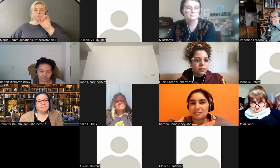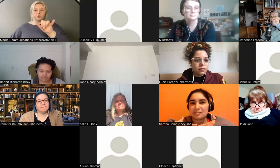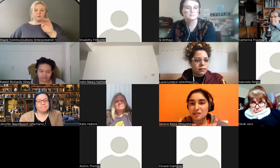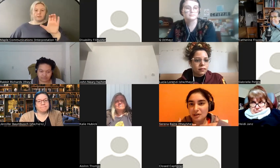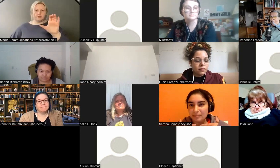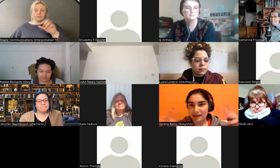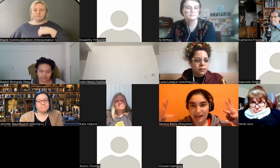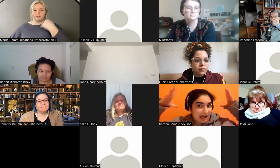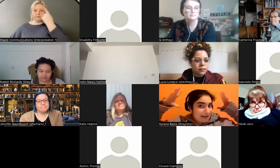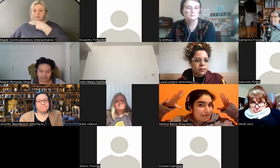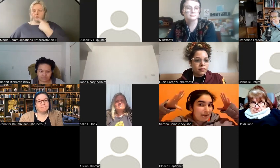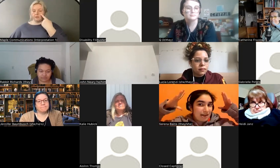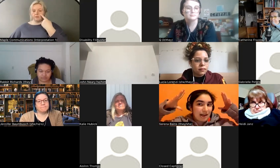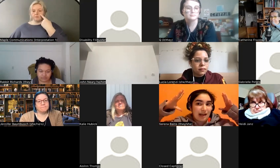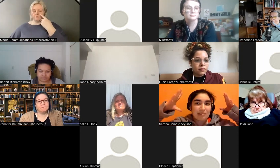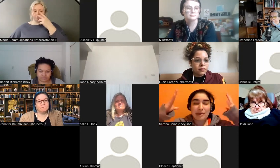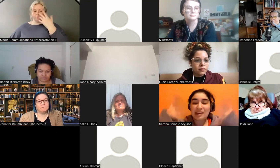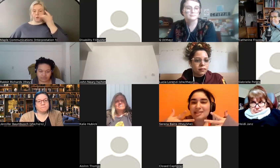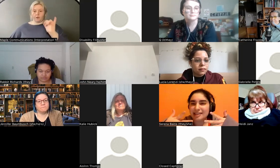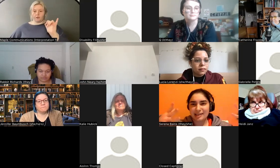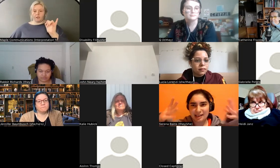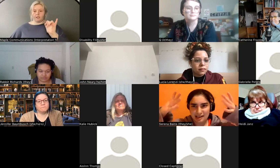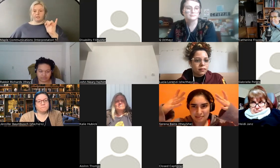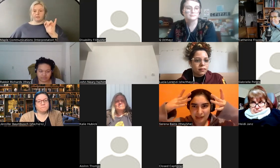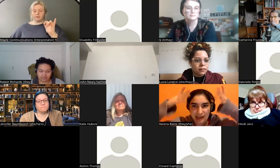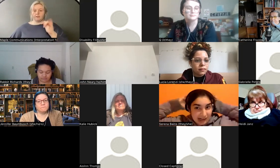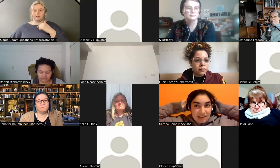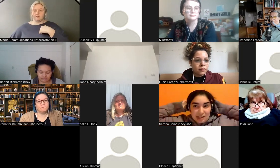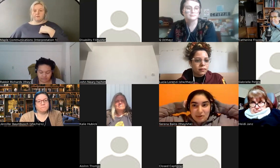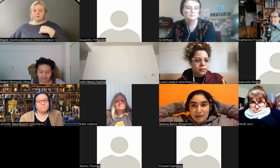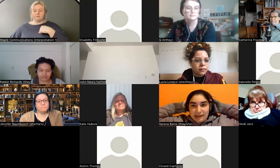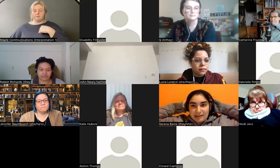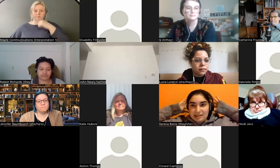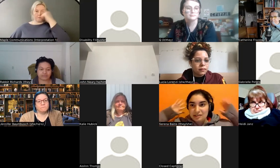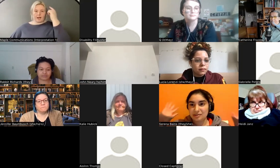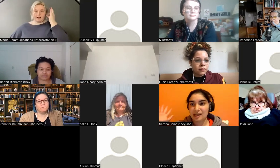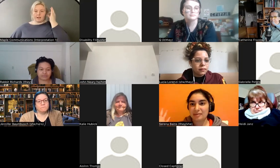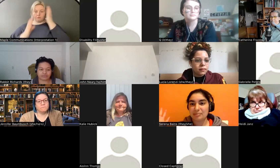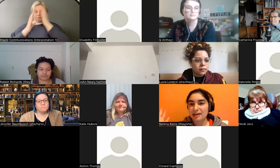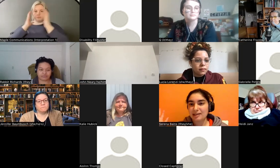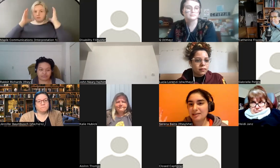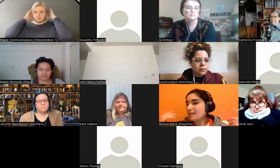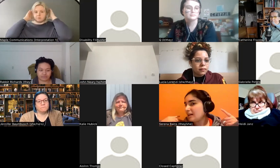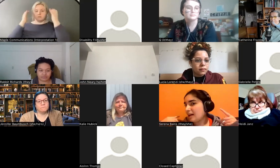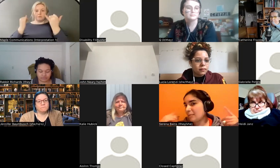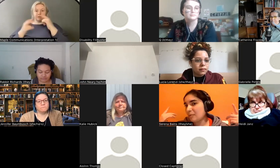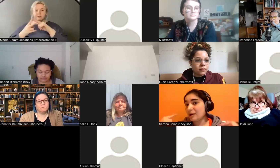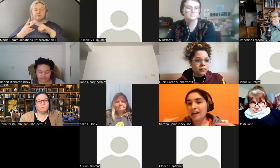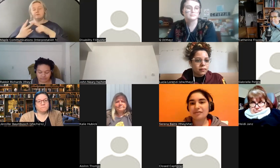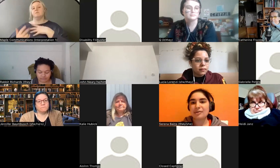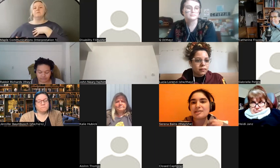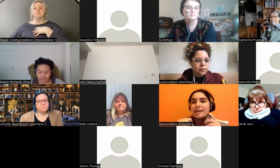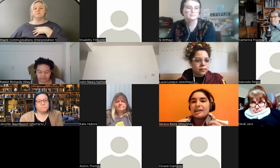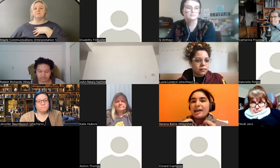I'm Punjabi. I have pale skin and black hair that's pulled back into a bun. I'm